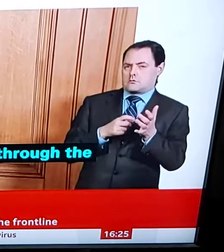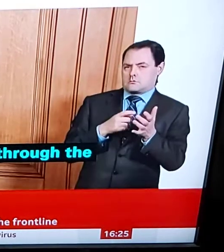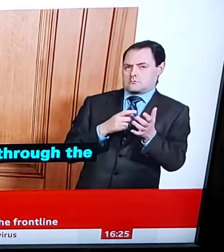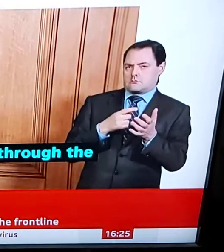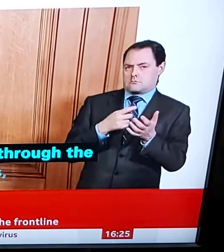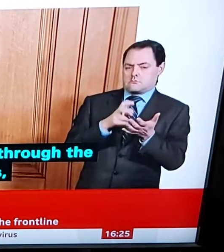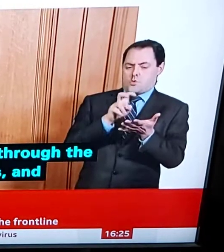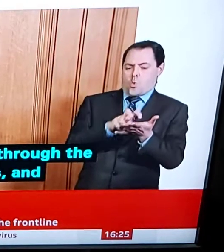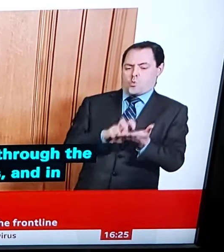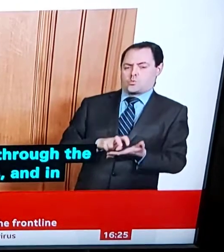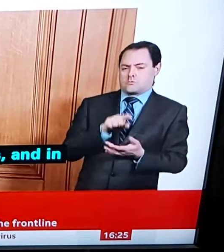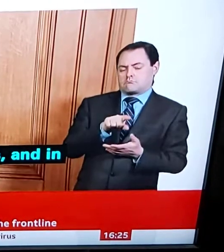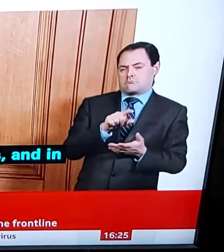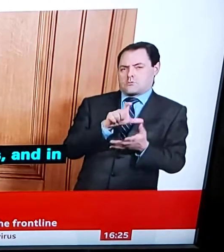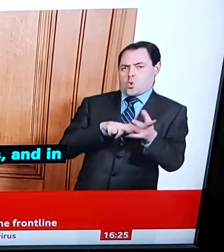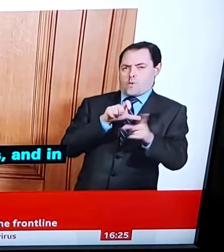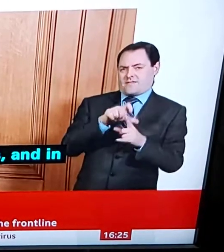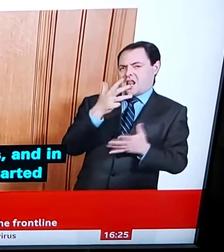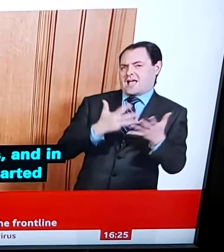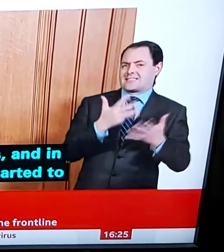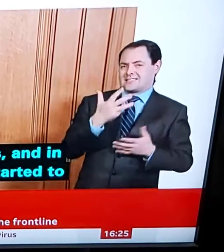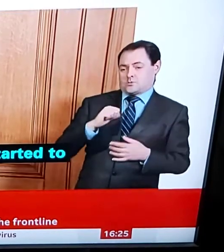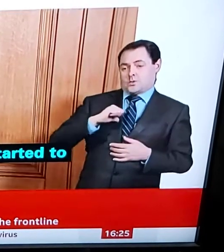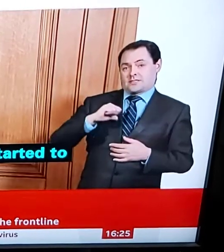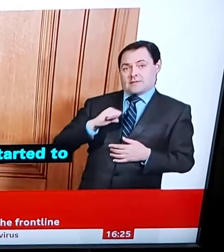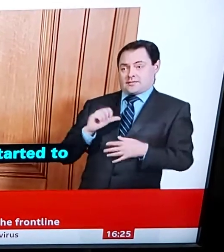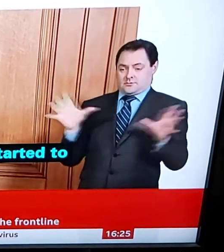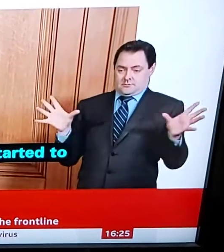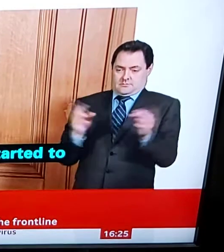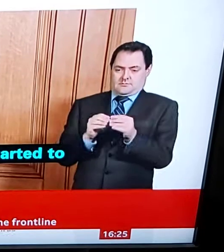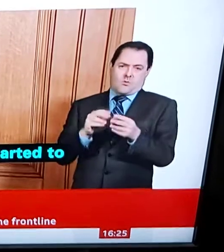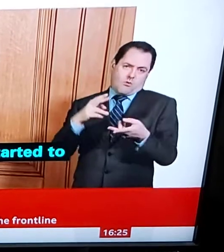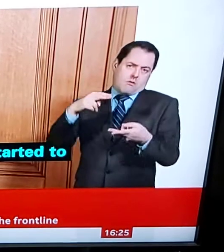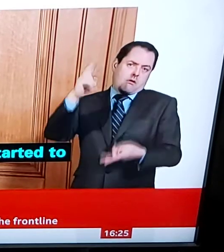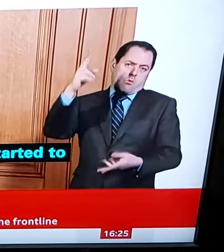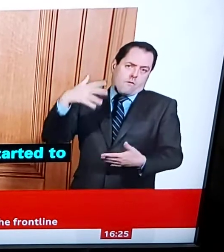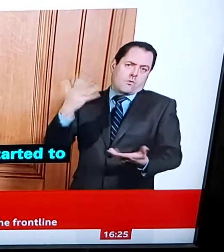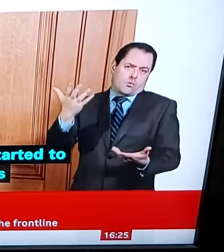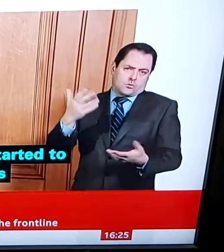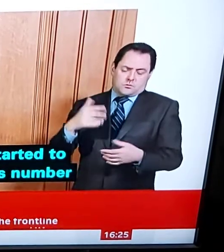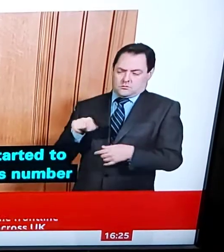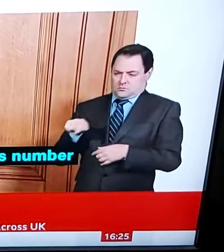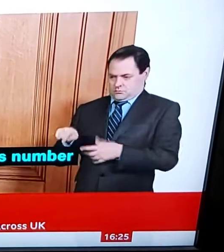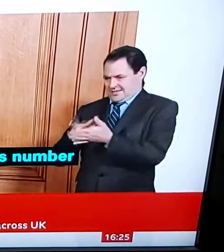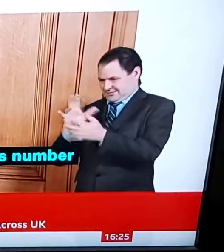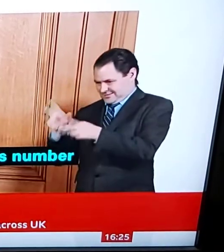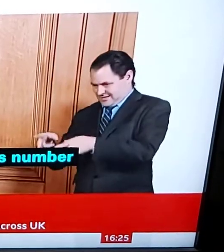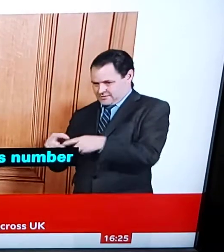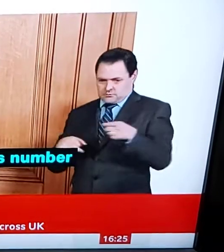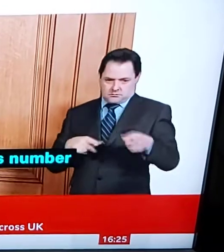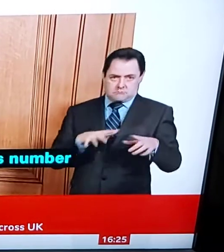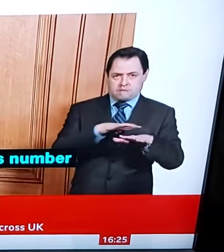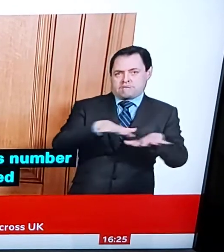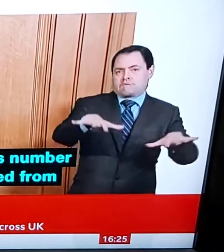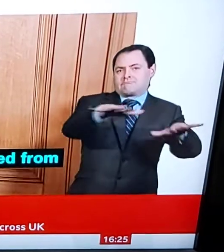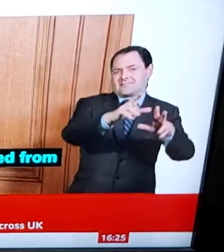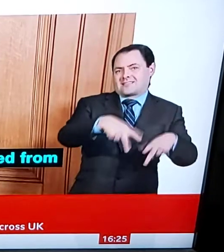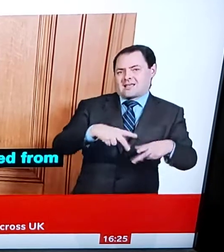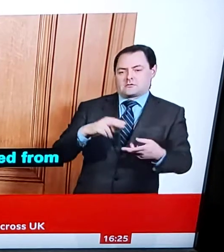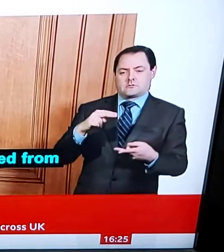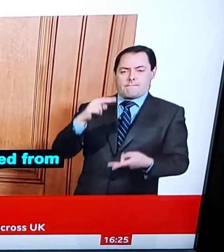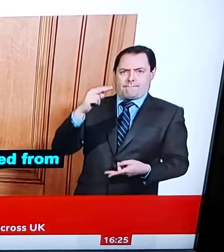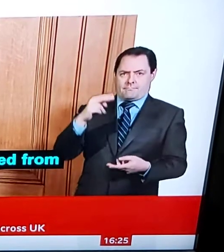that deaths will be higher than the number that are reported from hospitals, but I think it will only be in the days